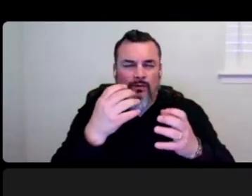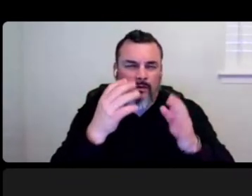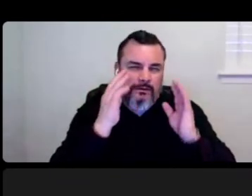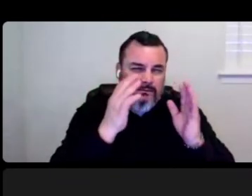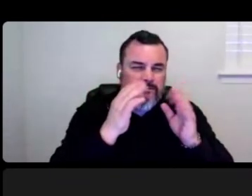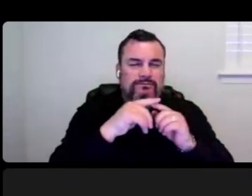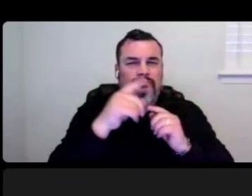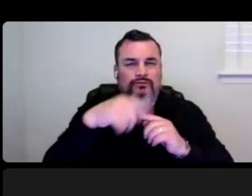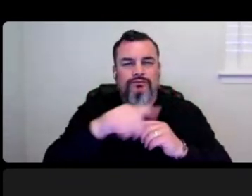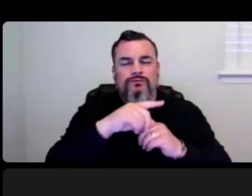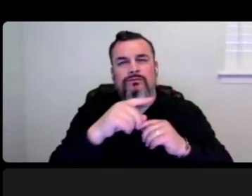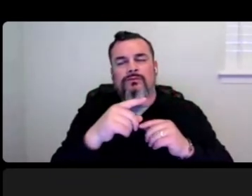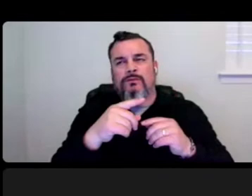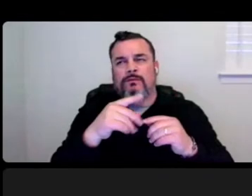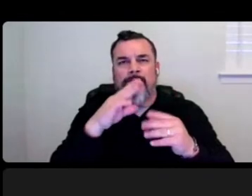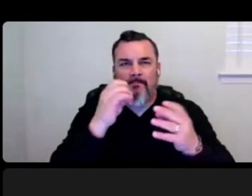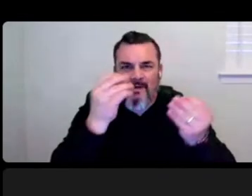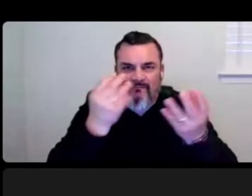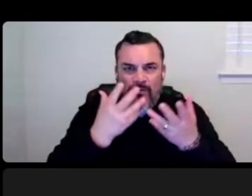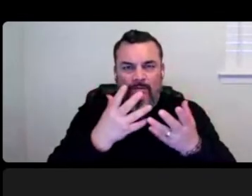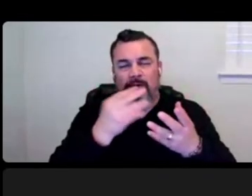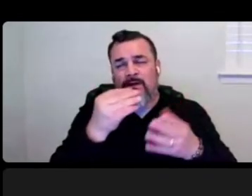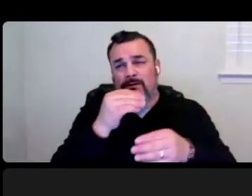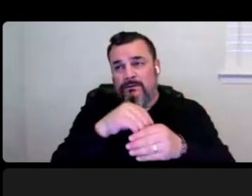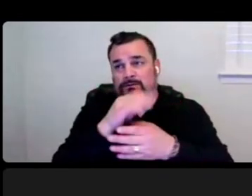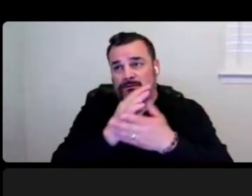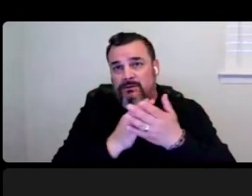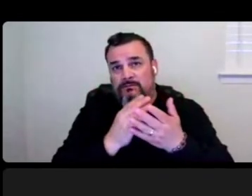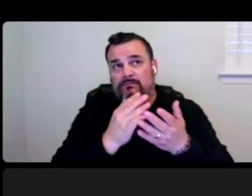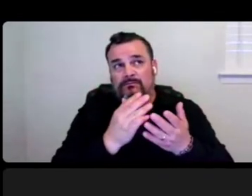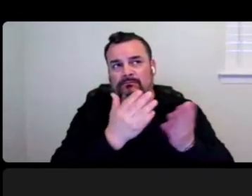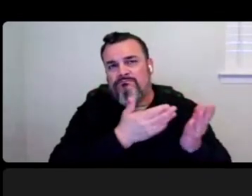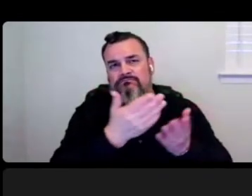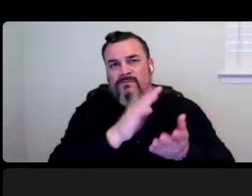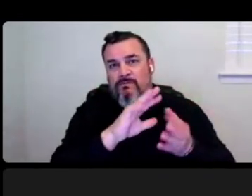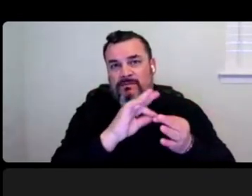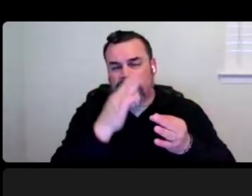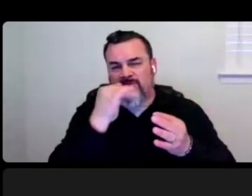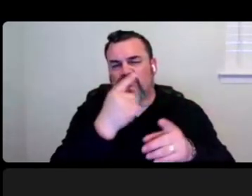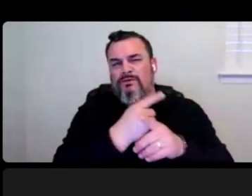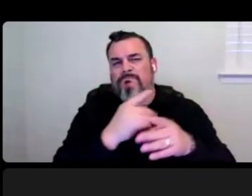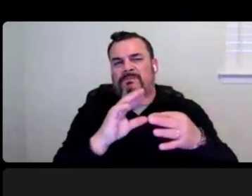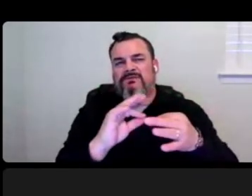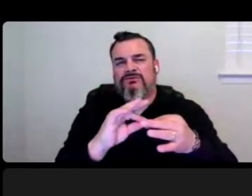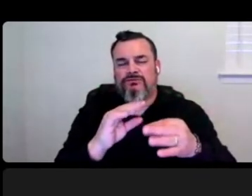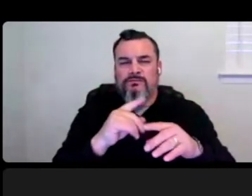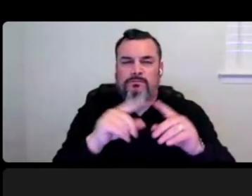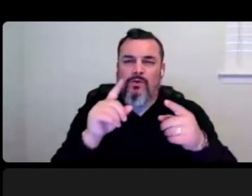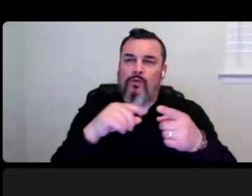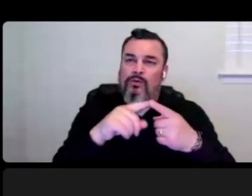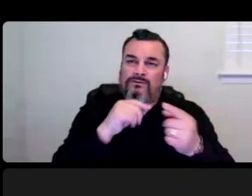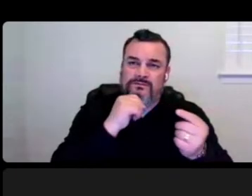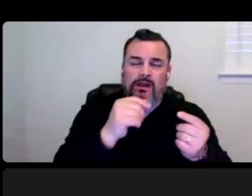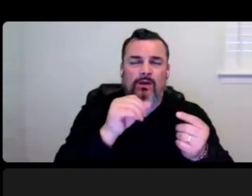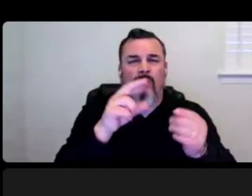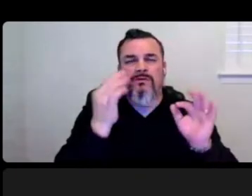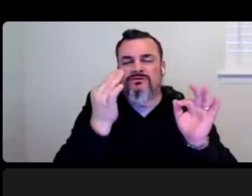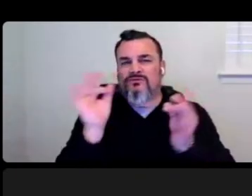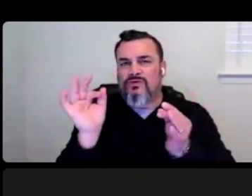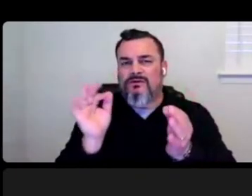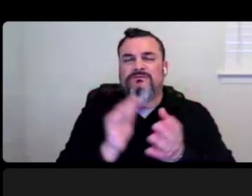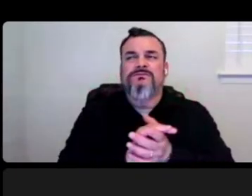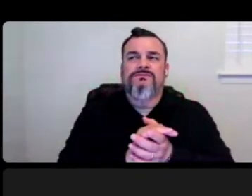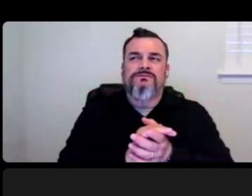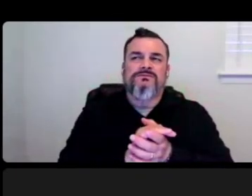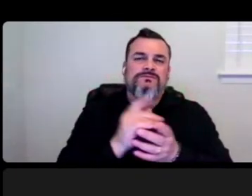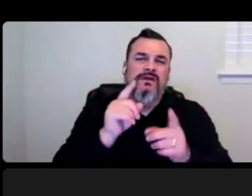folks, be informed, and in some cases, carry their message because it's the right message. But when it isn't, or if it's a distraction,